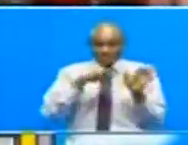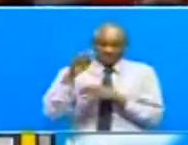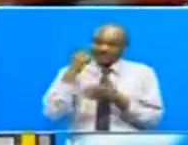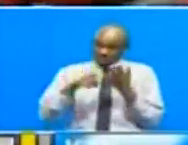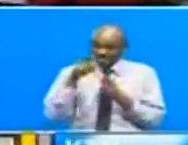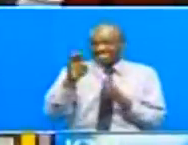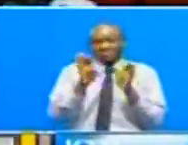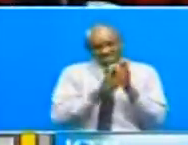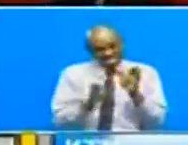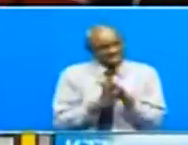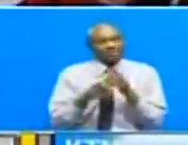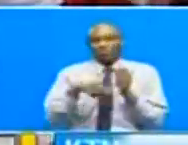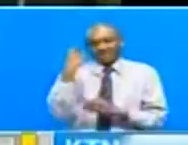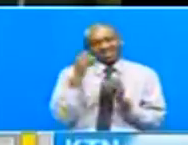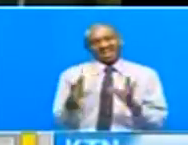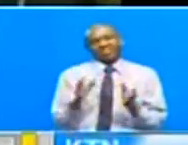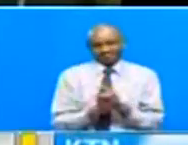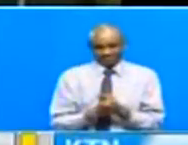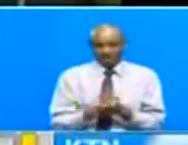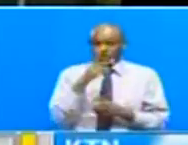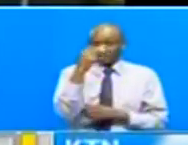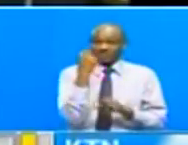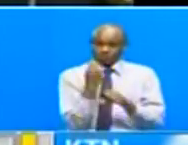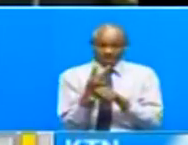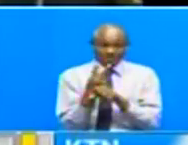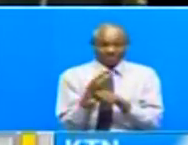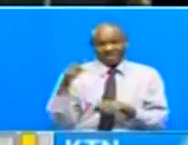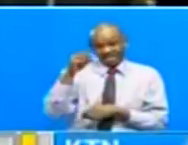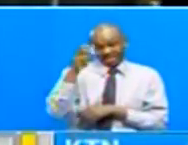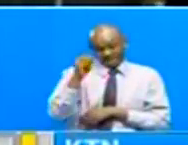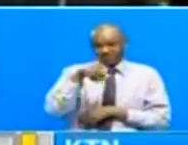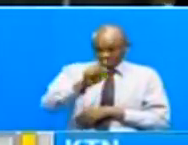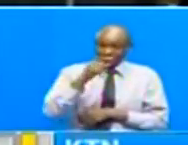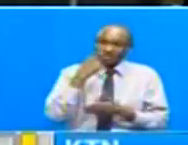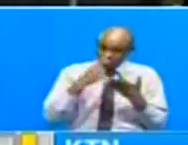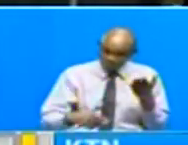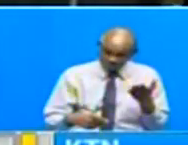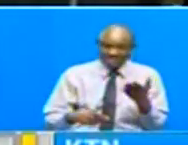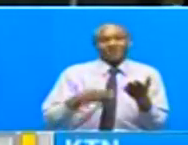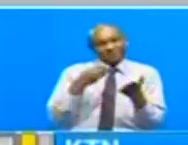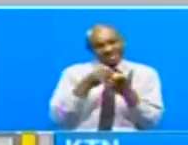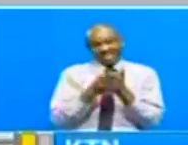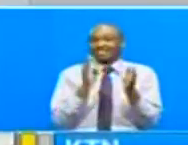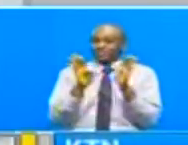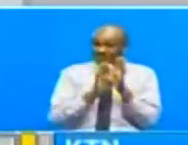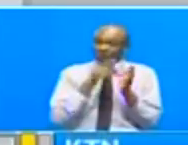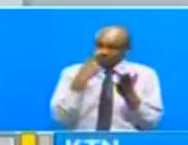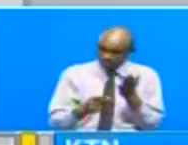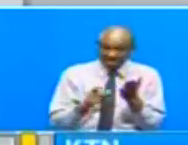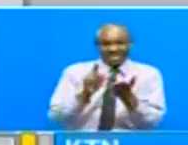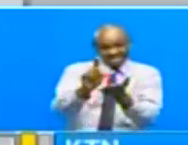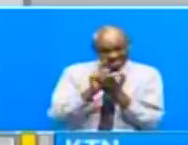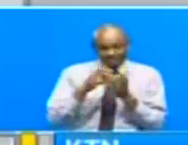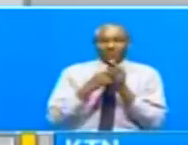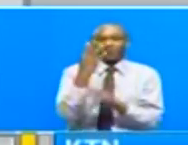never saw the light of day. In 2012, GEM MP Jakoya Midiwo sought to amend the finance bill to cap lending rates at